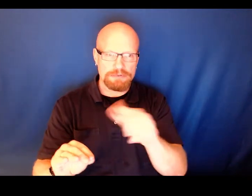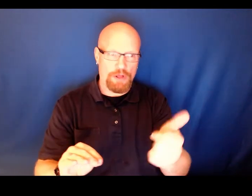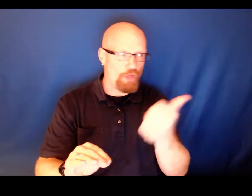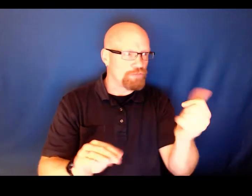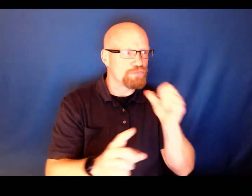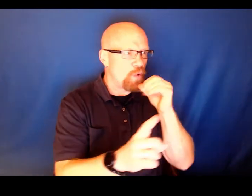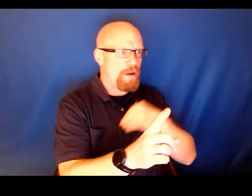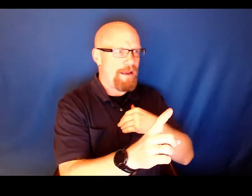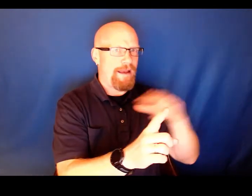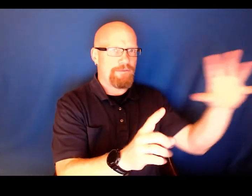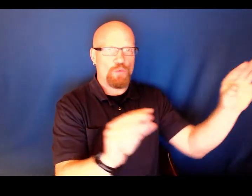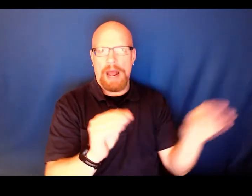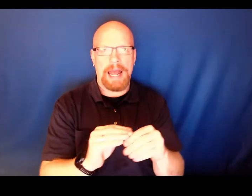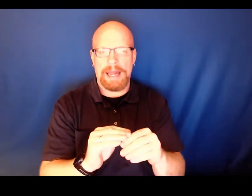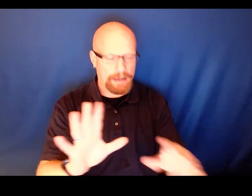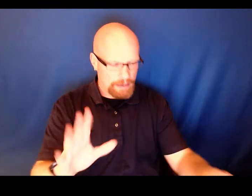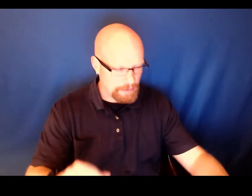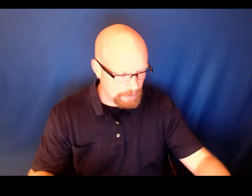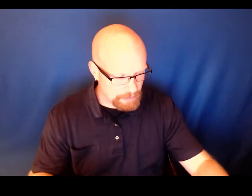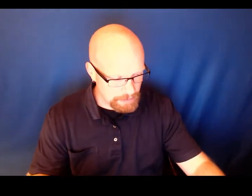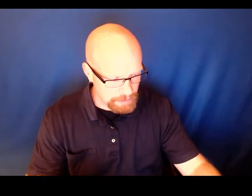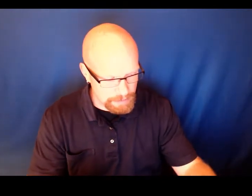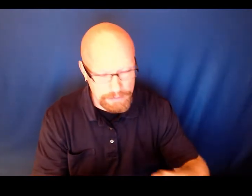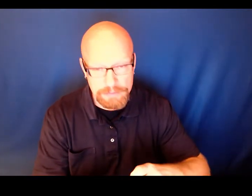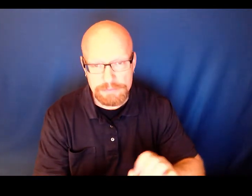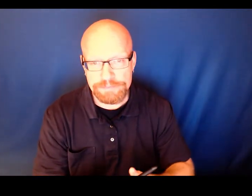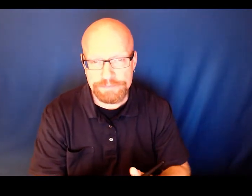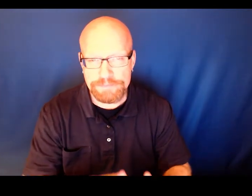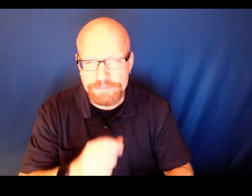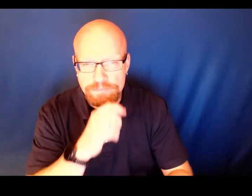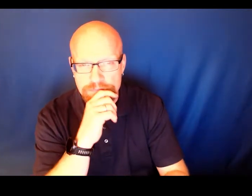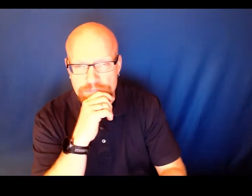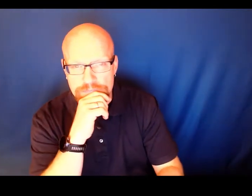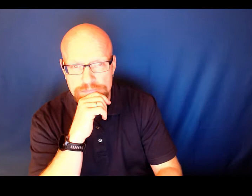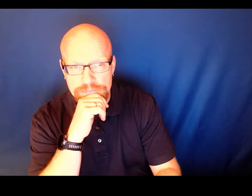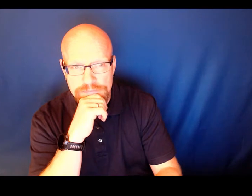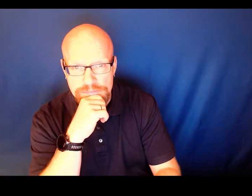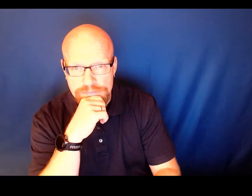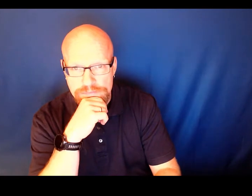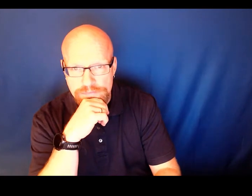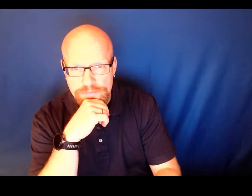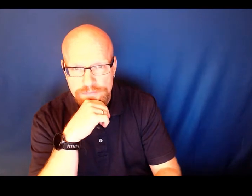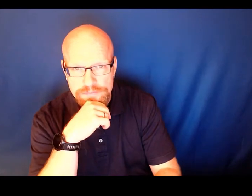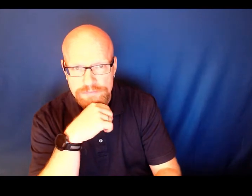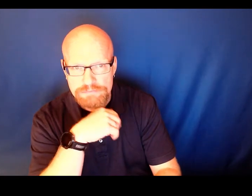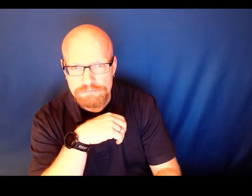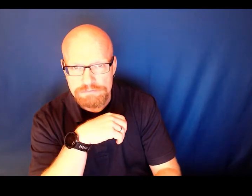gets moved down. There's nothing else to combine it with.